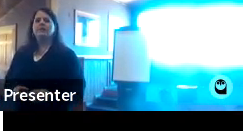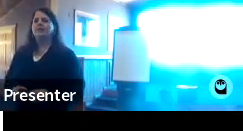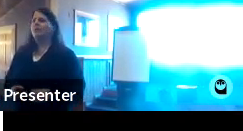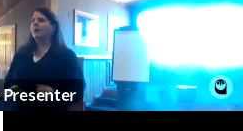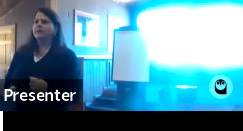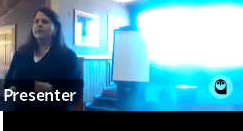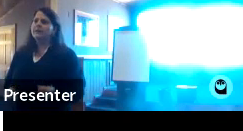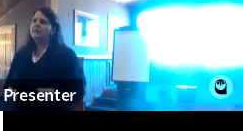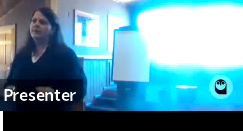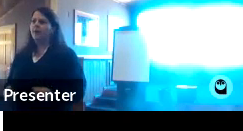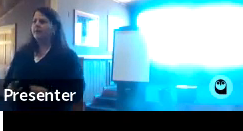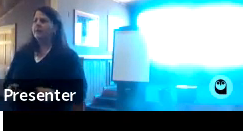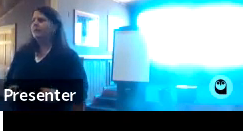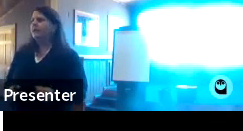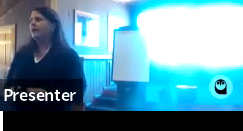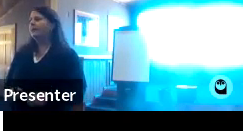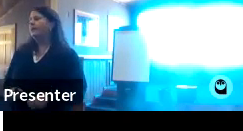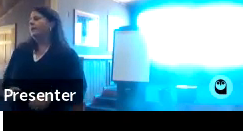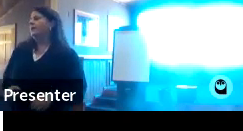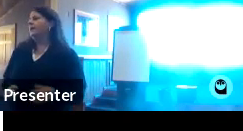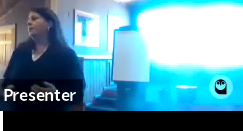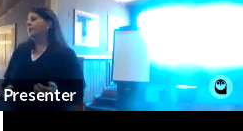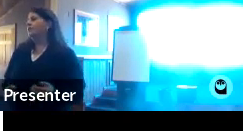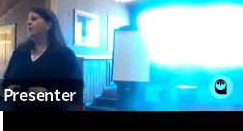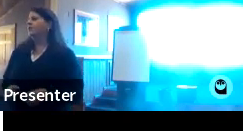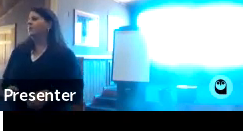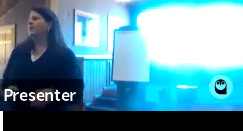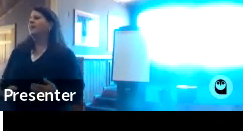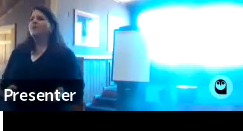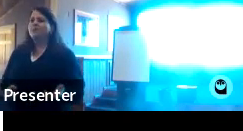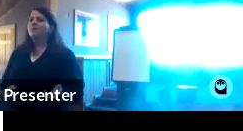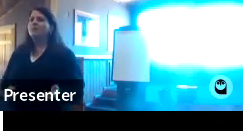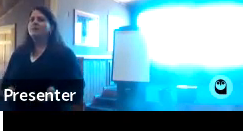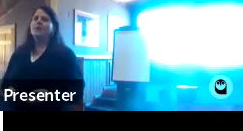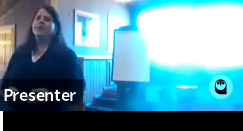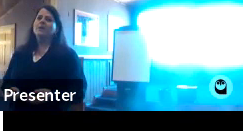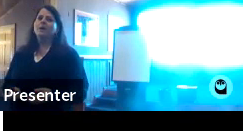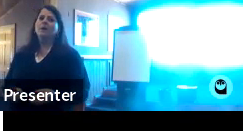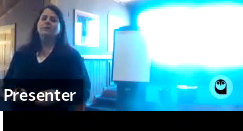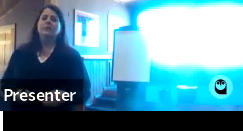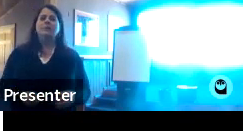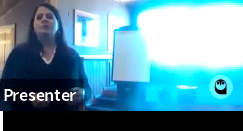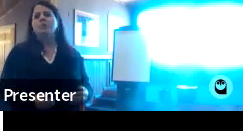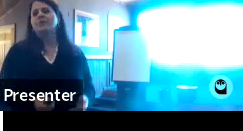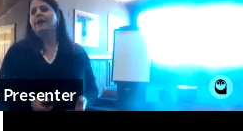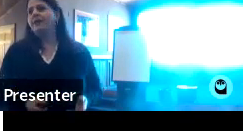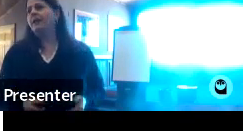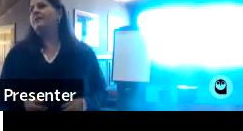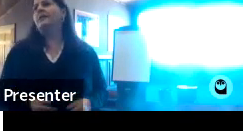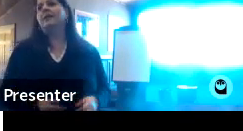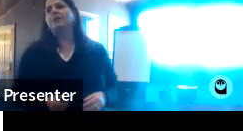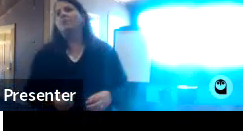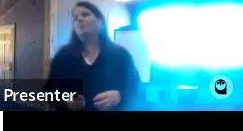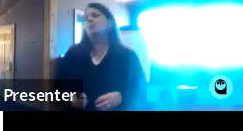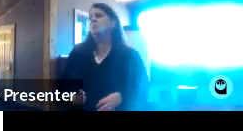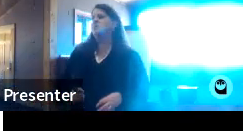I'd sit in trials and think, why don't they say this? And why don't they say that? And then when I went to law school, I was like, oh, there's that thing called, you know, rules of